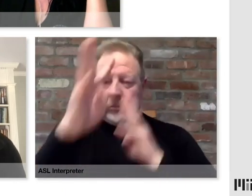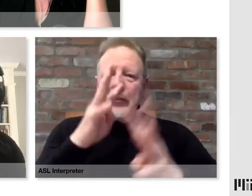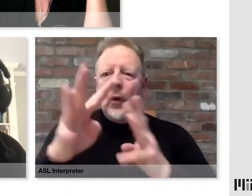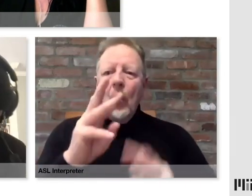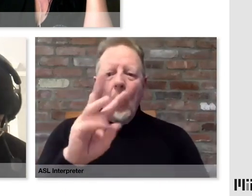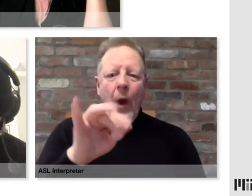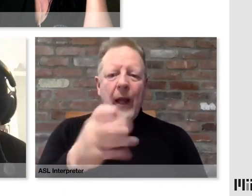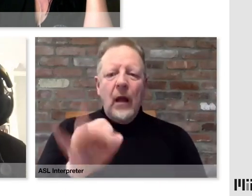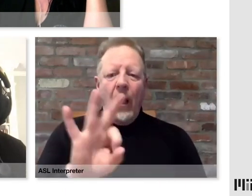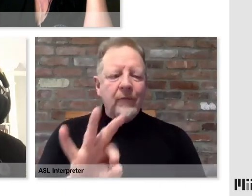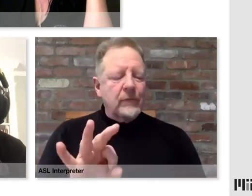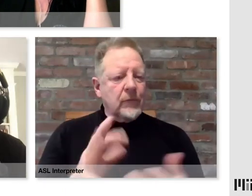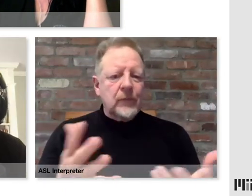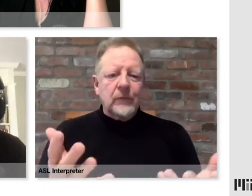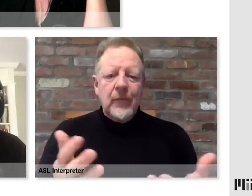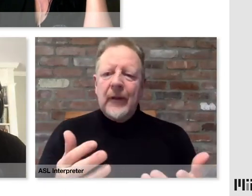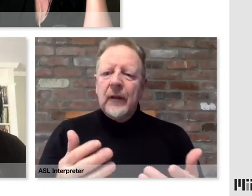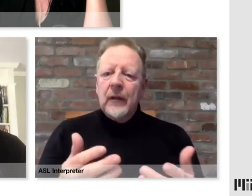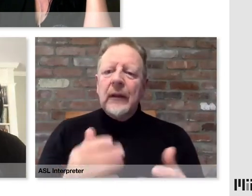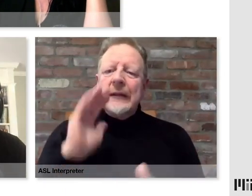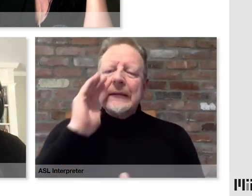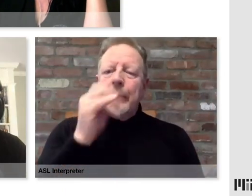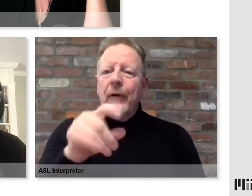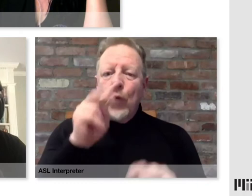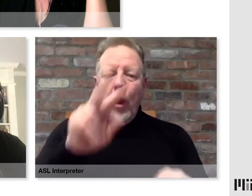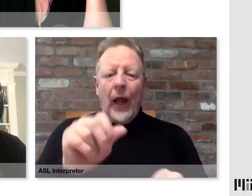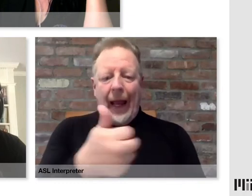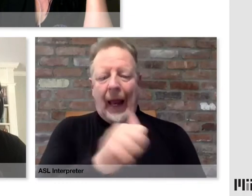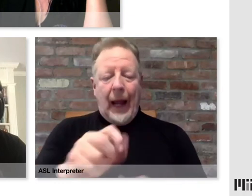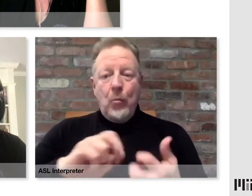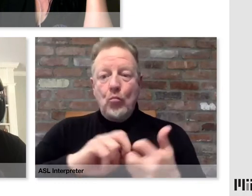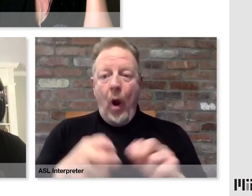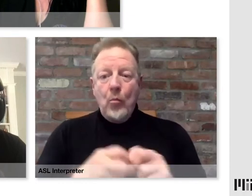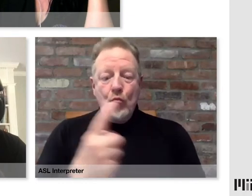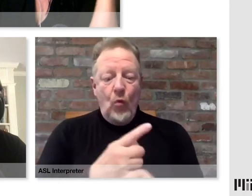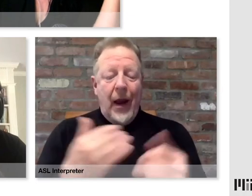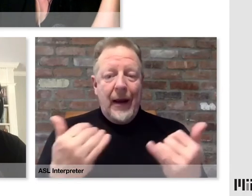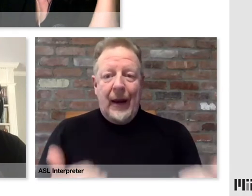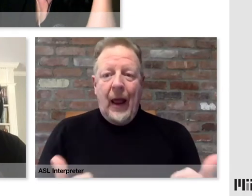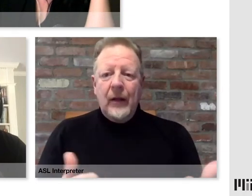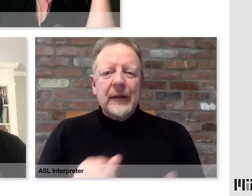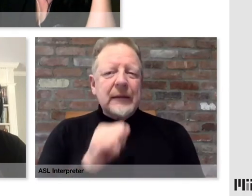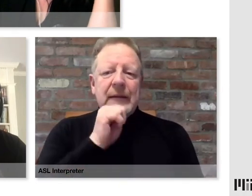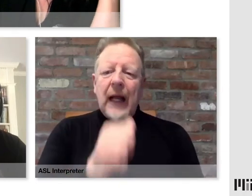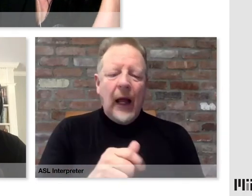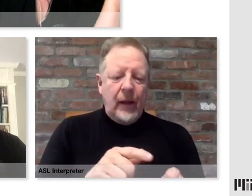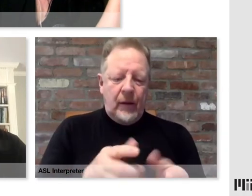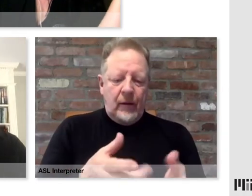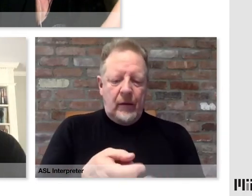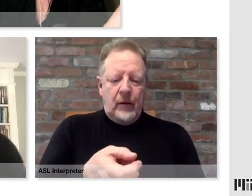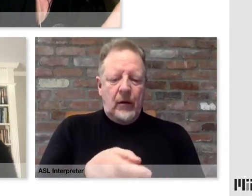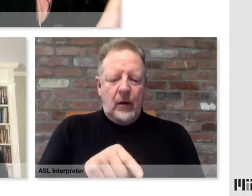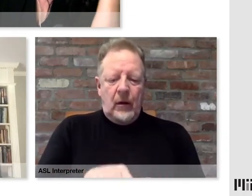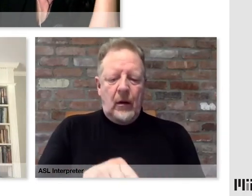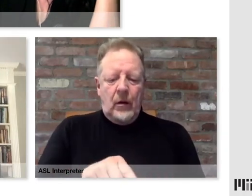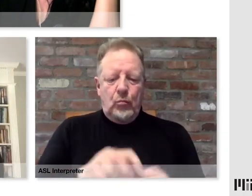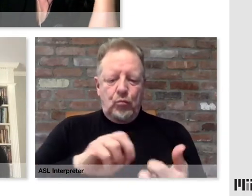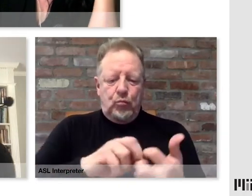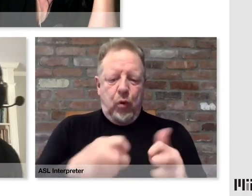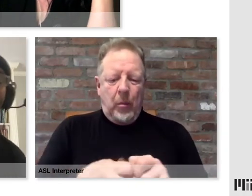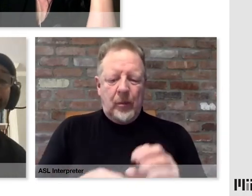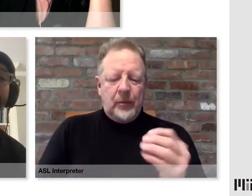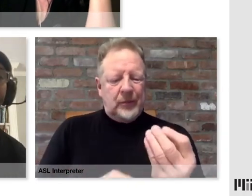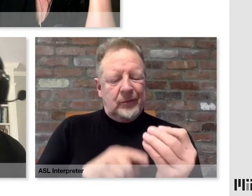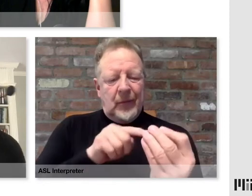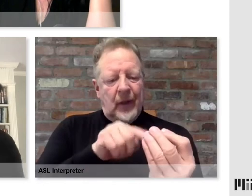of, it seems if you look at any problem now, it's not so much, the problems are no longer, you know, you